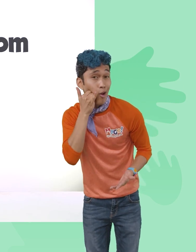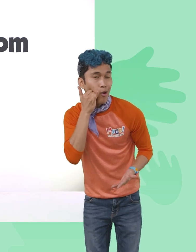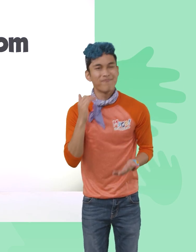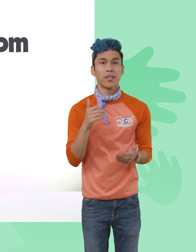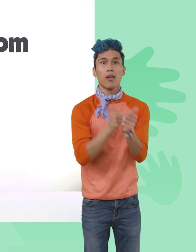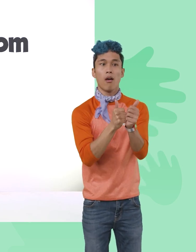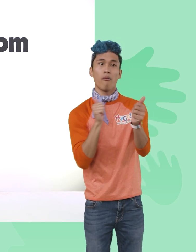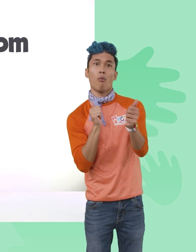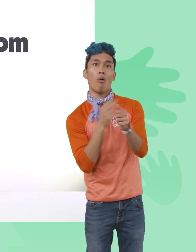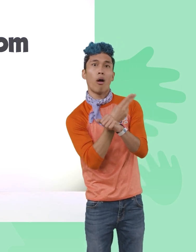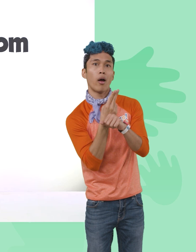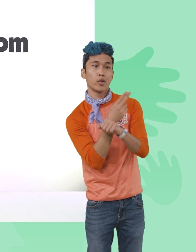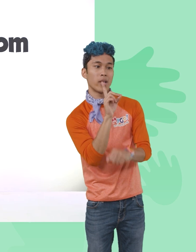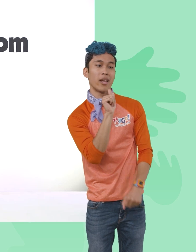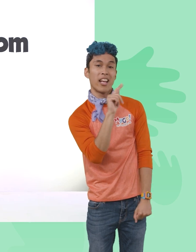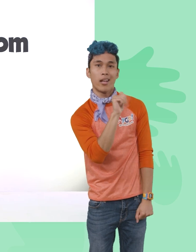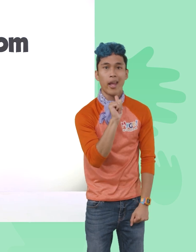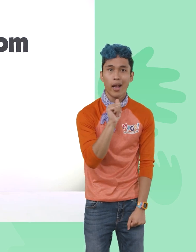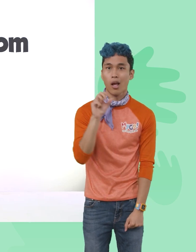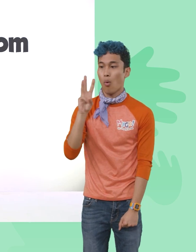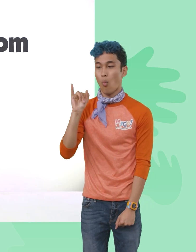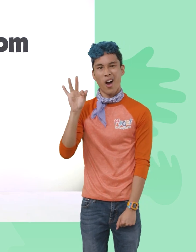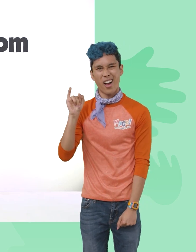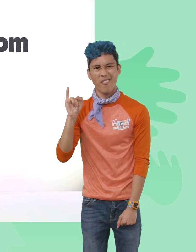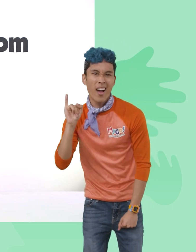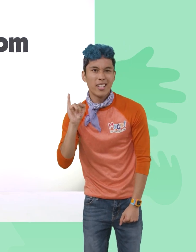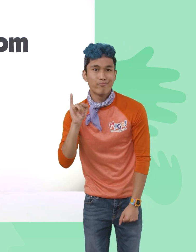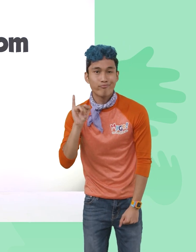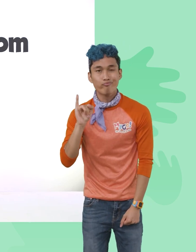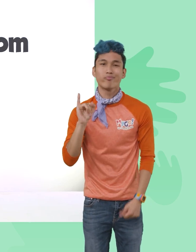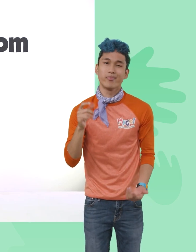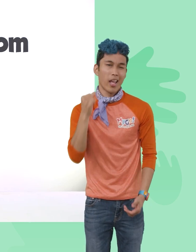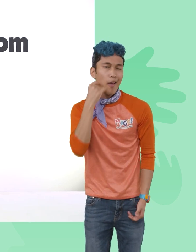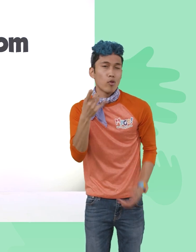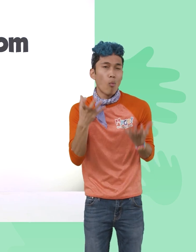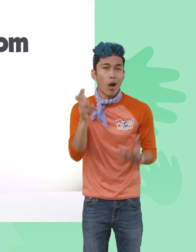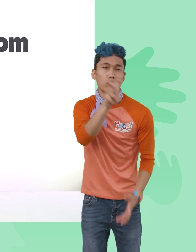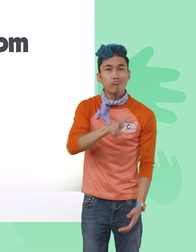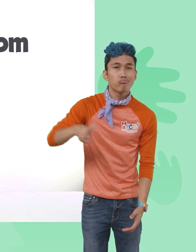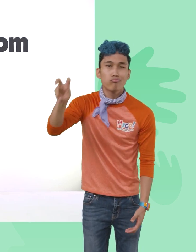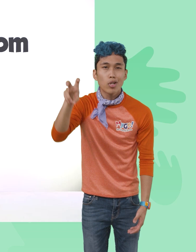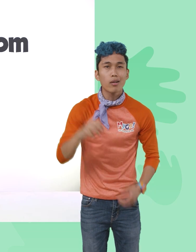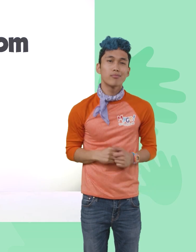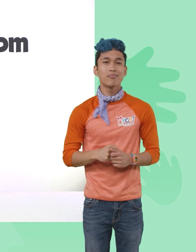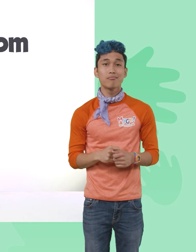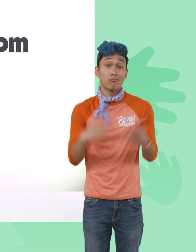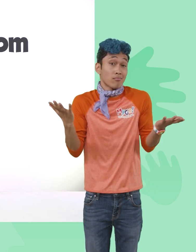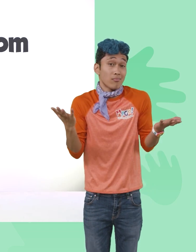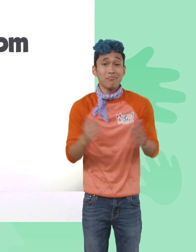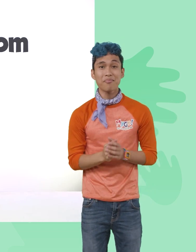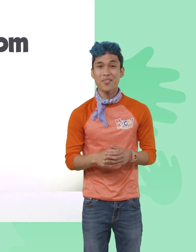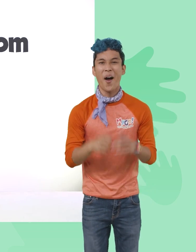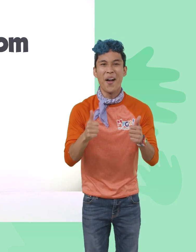phone, and not use your data or your Wi-Fi just in case if you're going on a long trip. Who